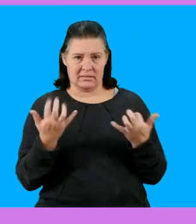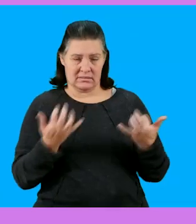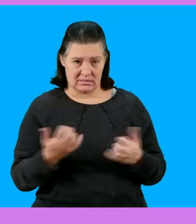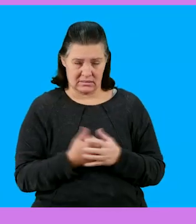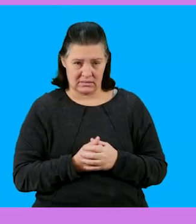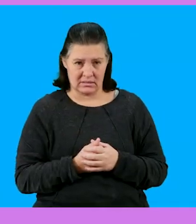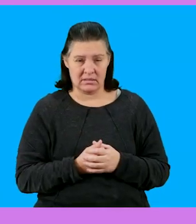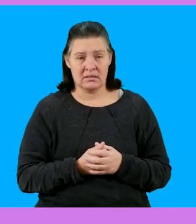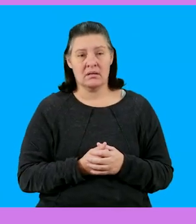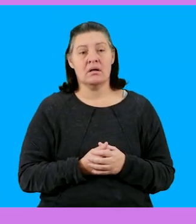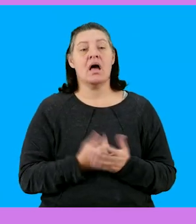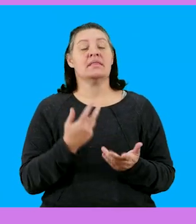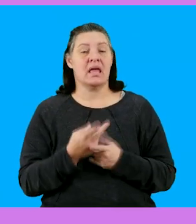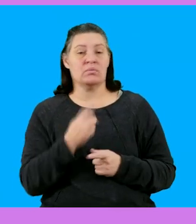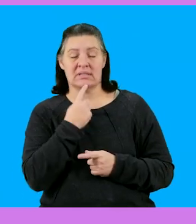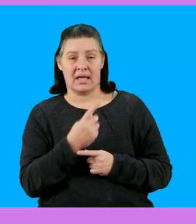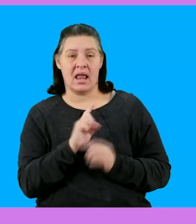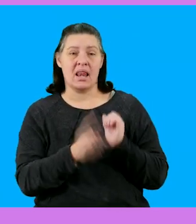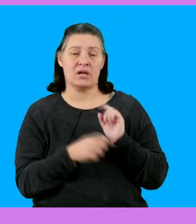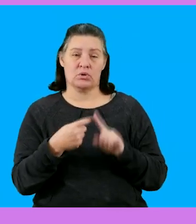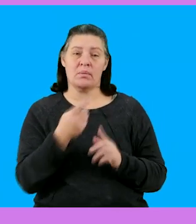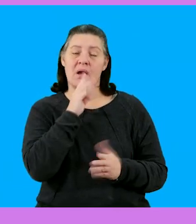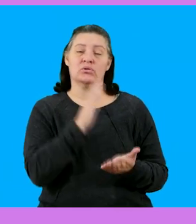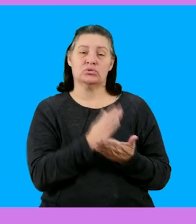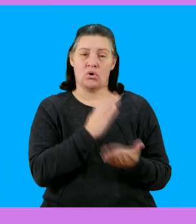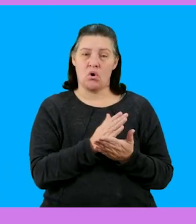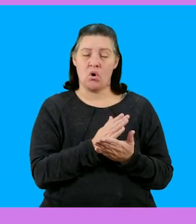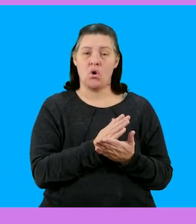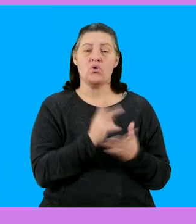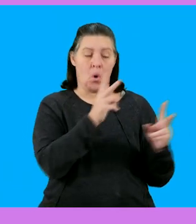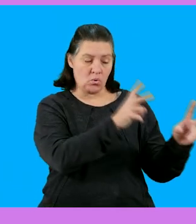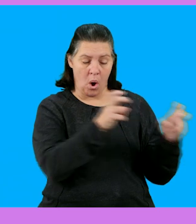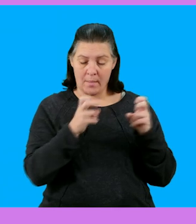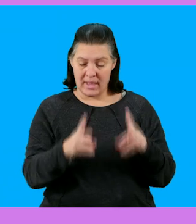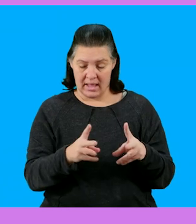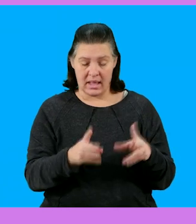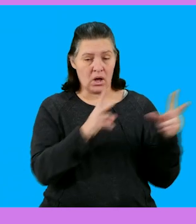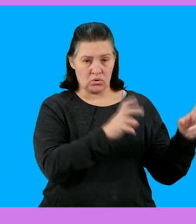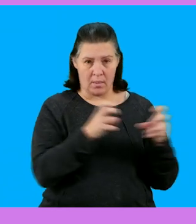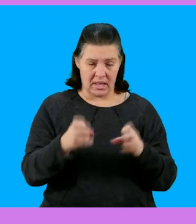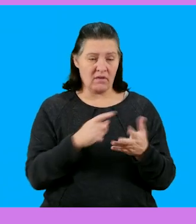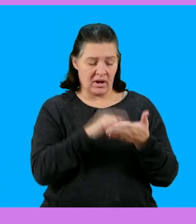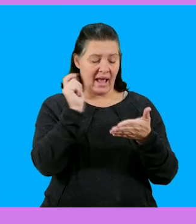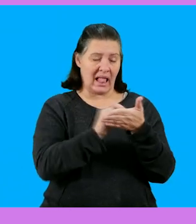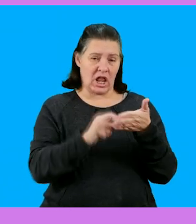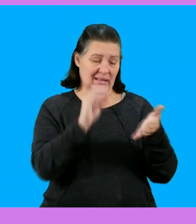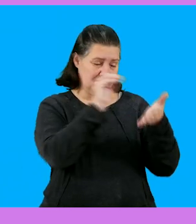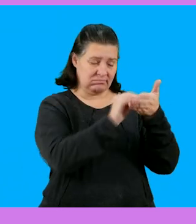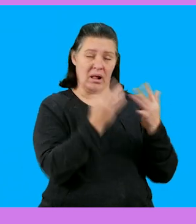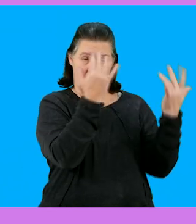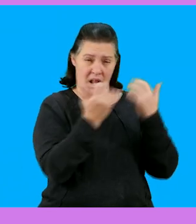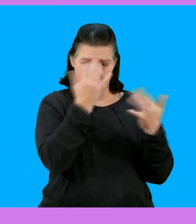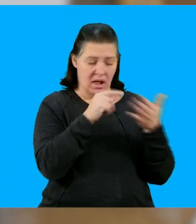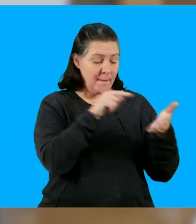calculation. Then I indicated the last bullet here, always make sure that you copy correctly from your calculator. You've seen we did a lot